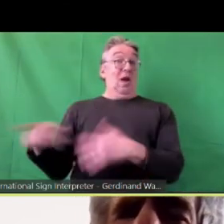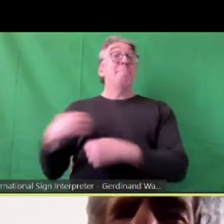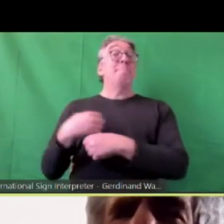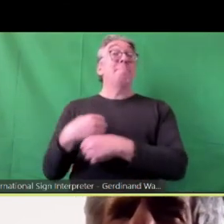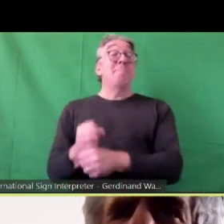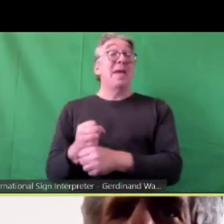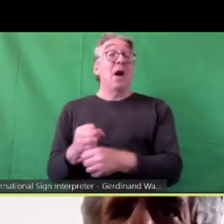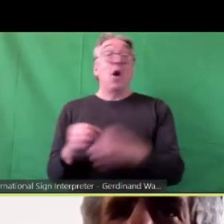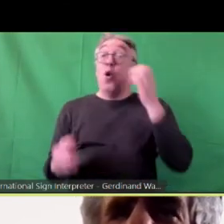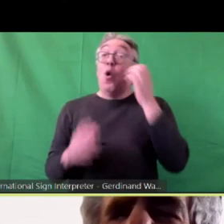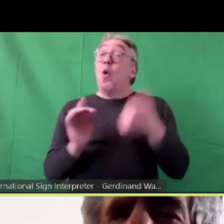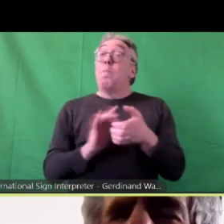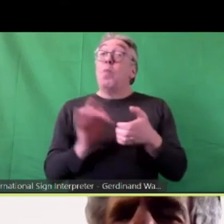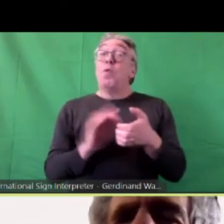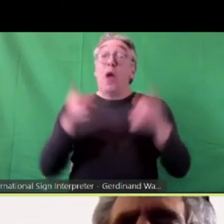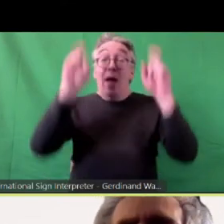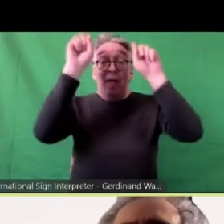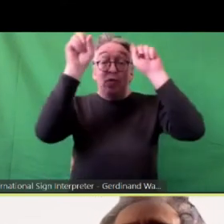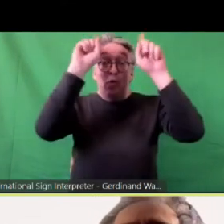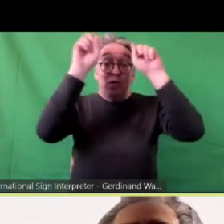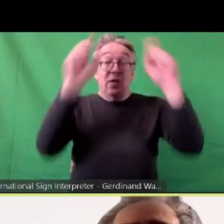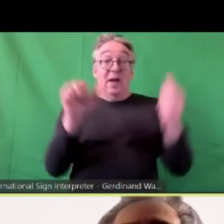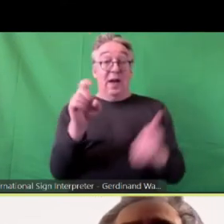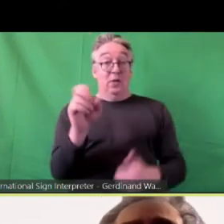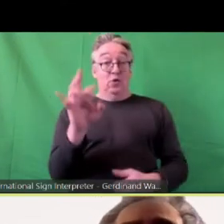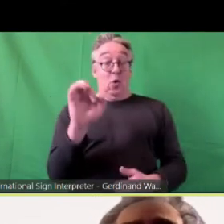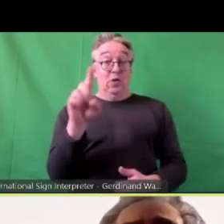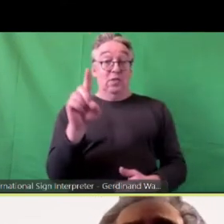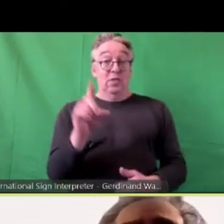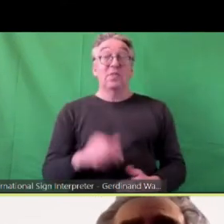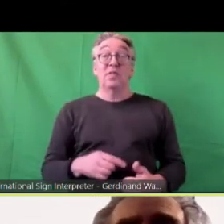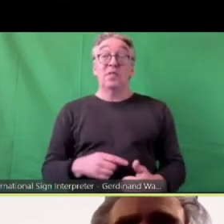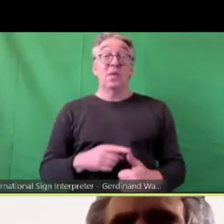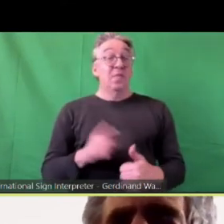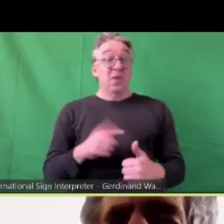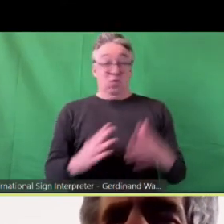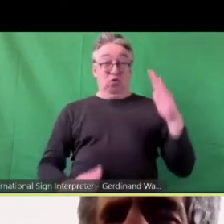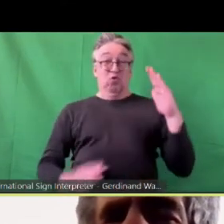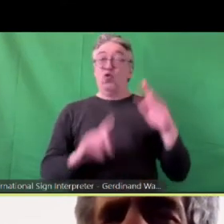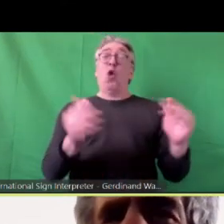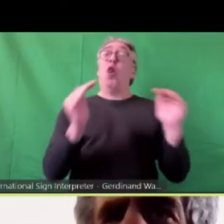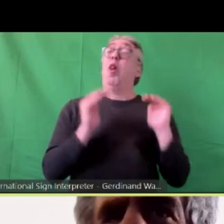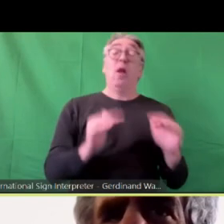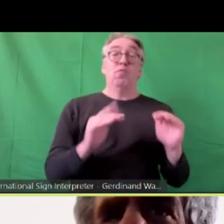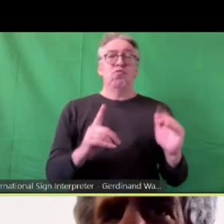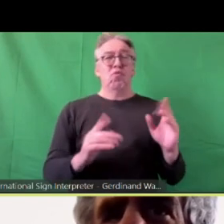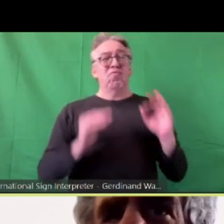smart mobile devices running the Android system, not a feature phone, a high-end device, ex-factory